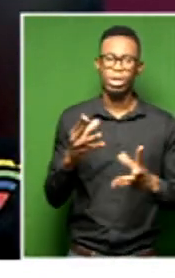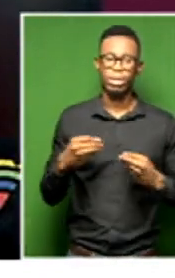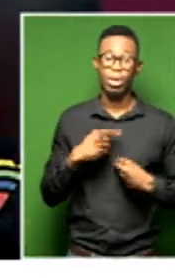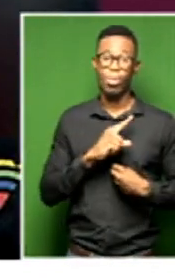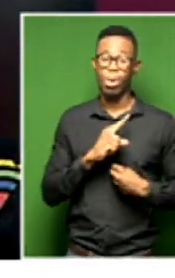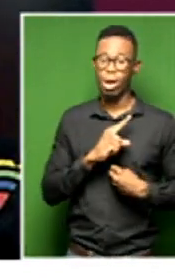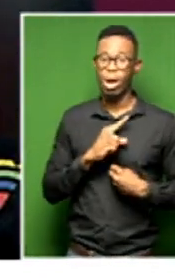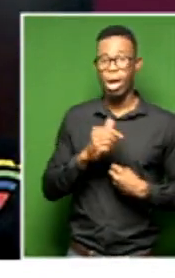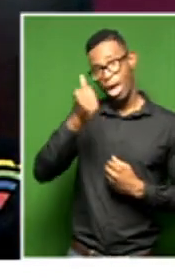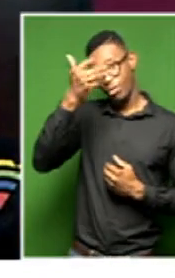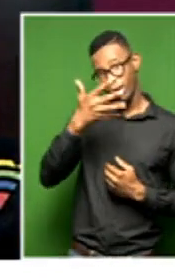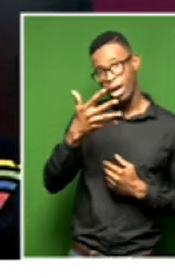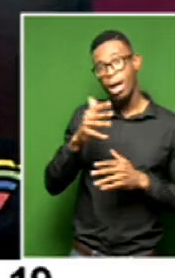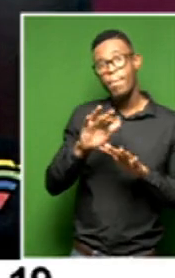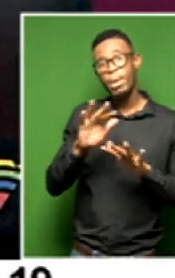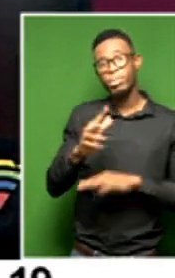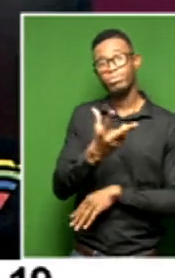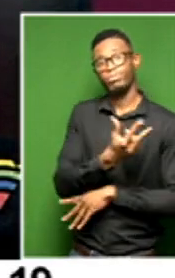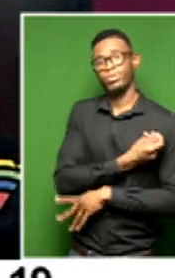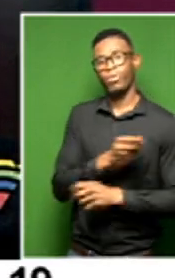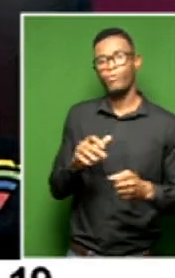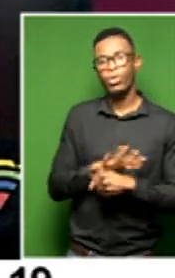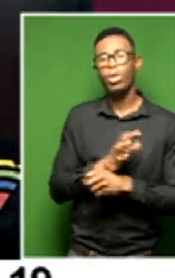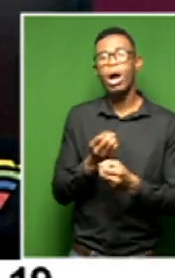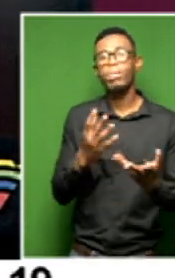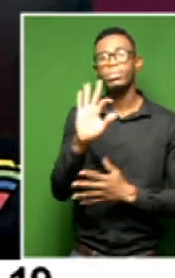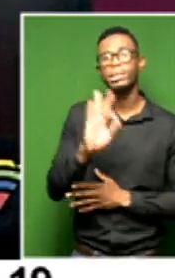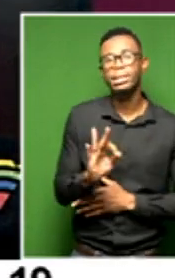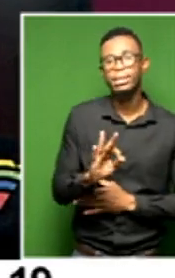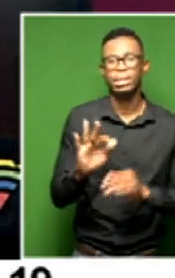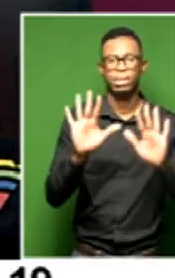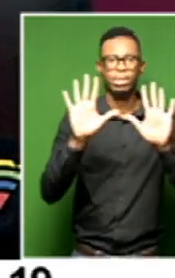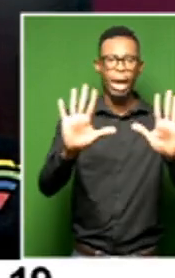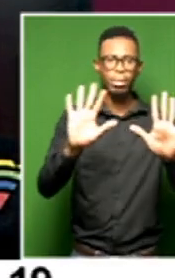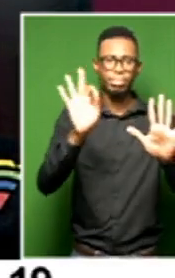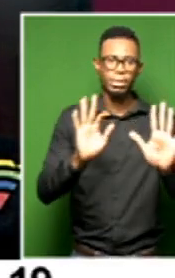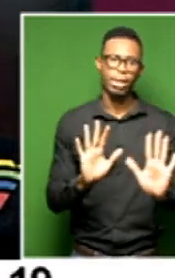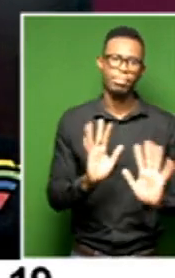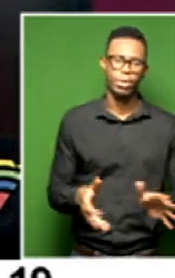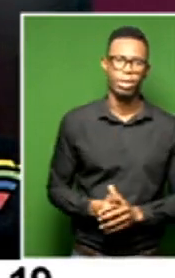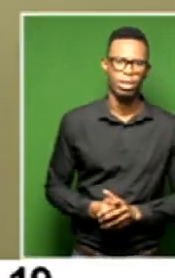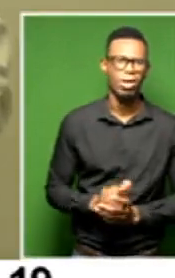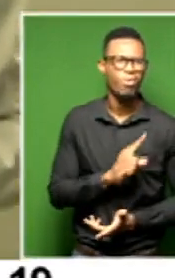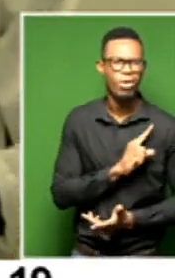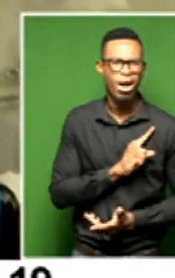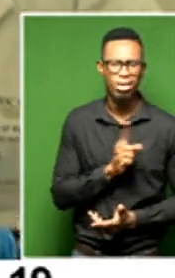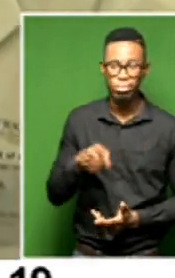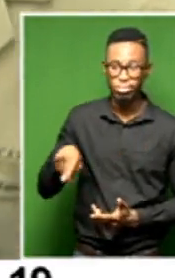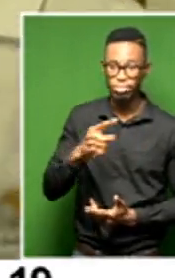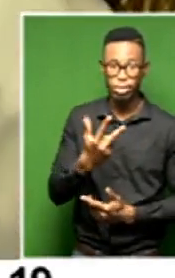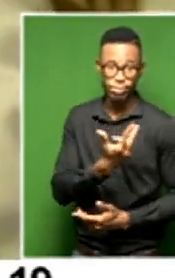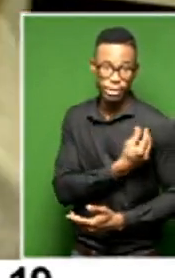people in Africa have been fully vaccinated simply because they do not have access to a vaccine. And